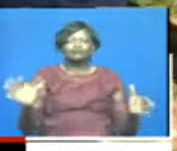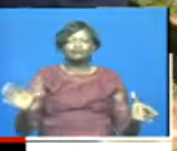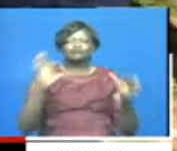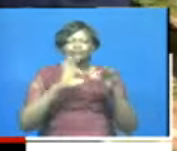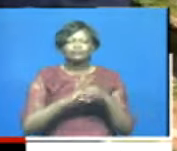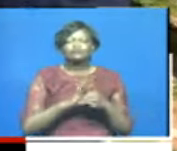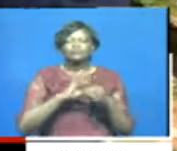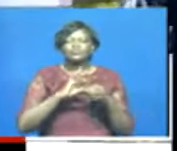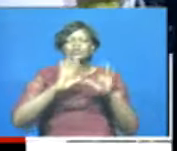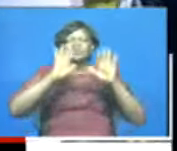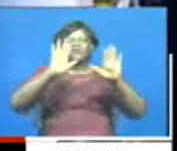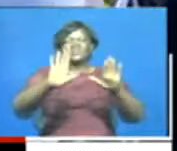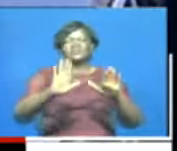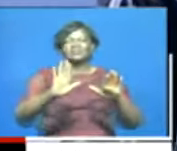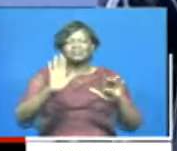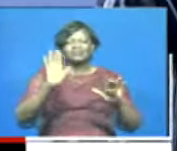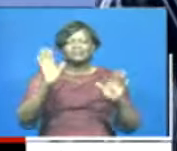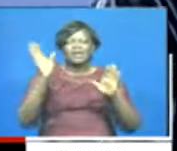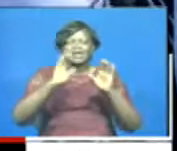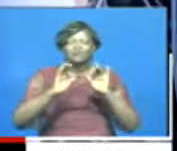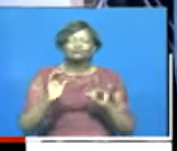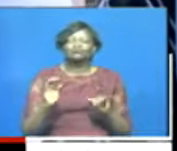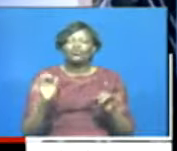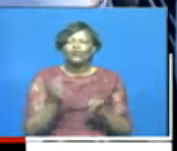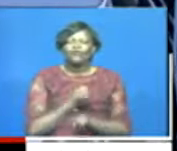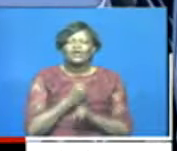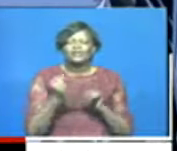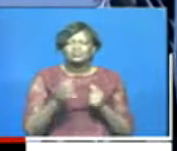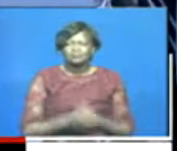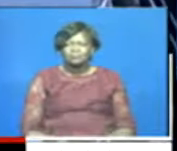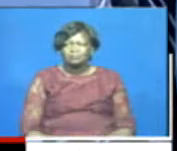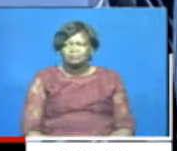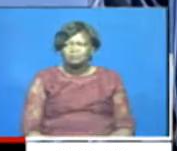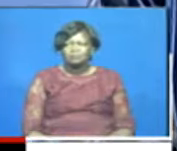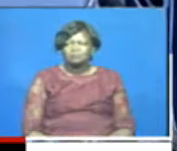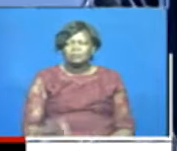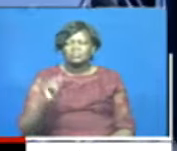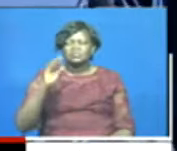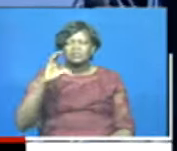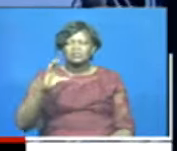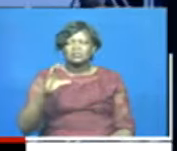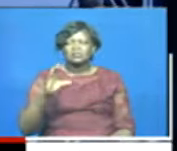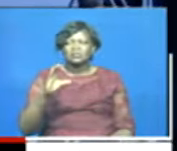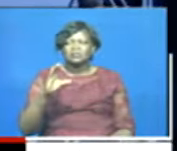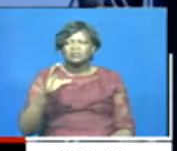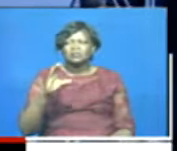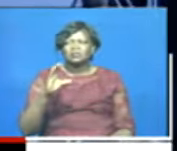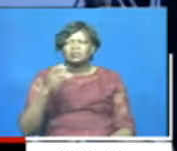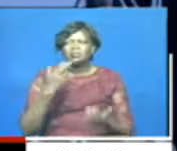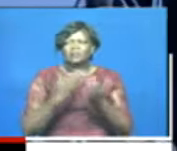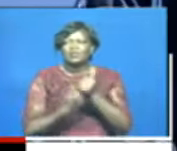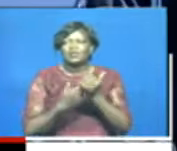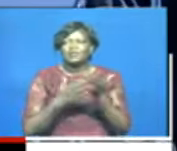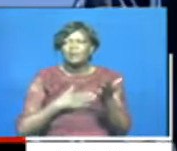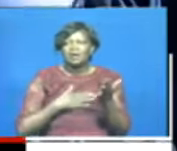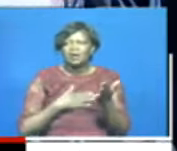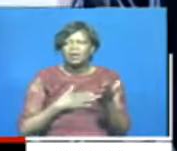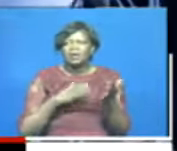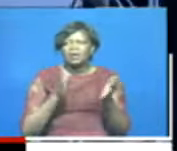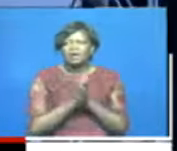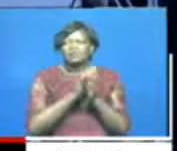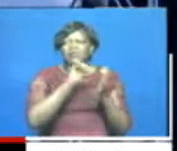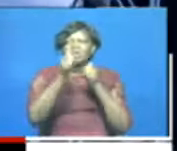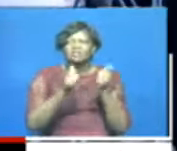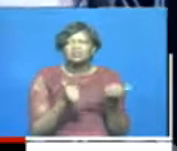electoral related violence. MCIC mshirika wetu mkuu kabisa, miongoni mwa wengine ambao tuko